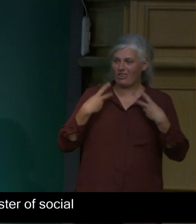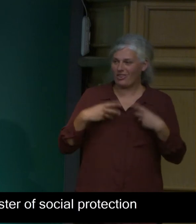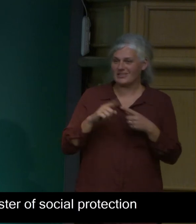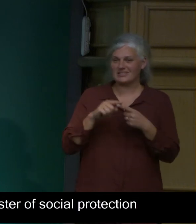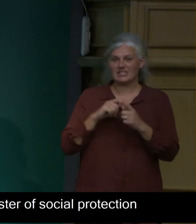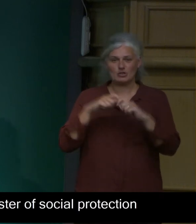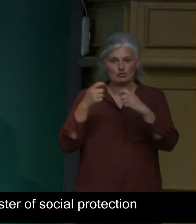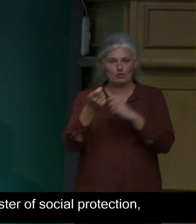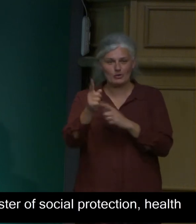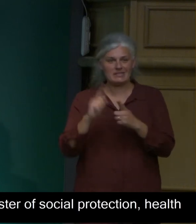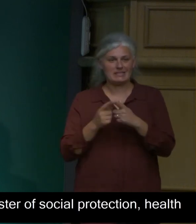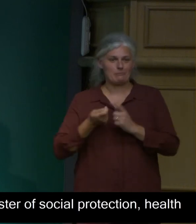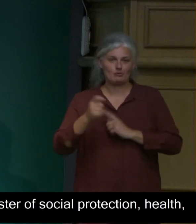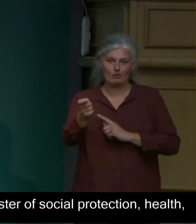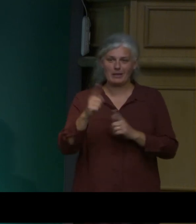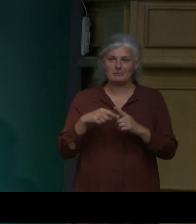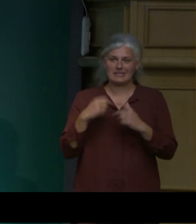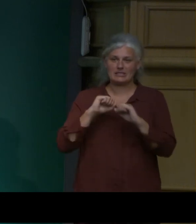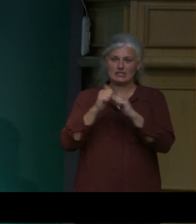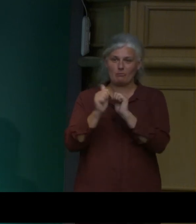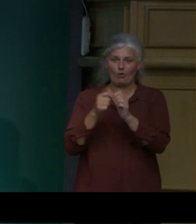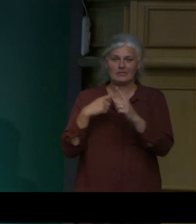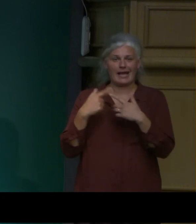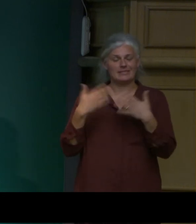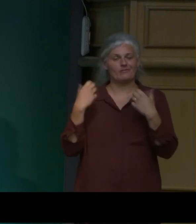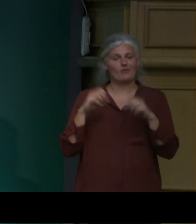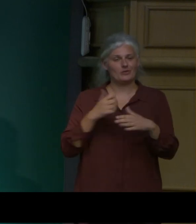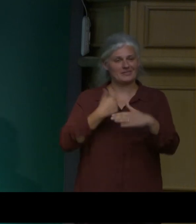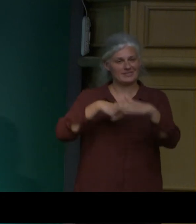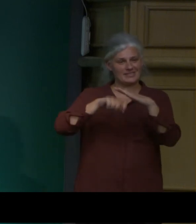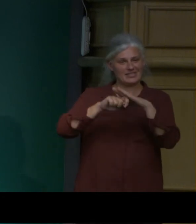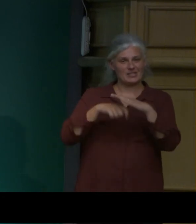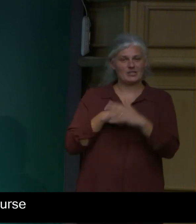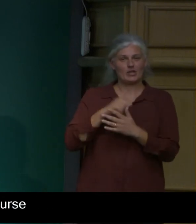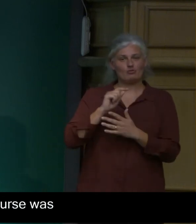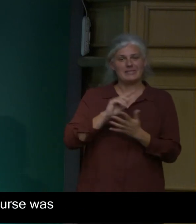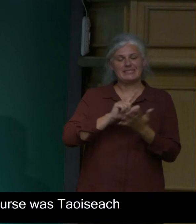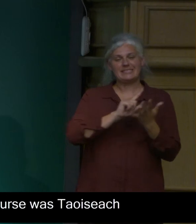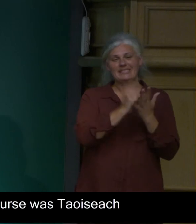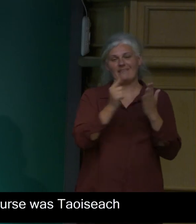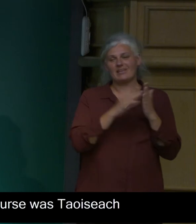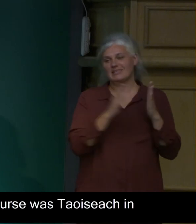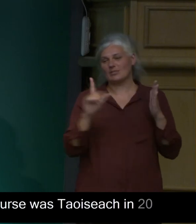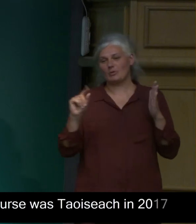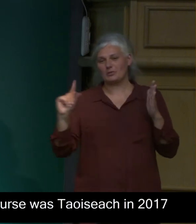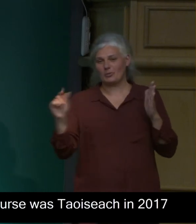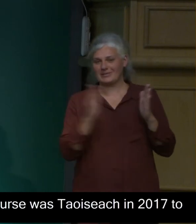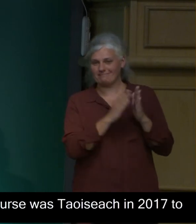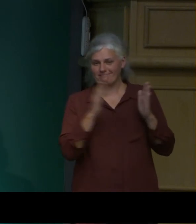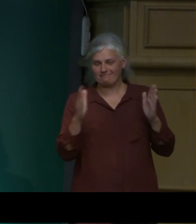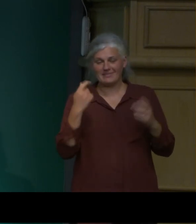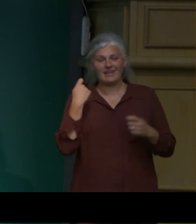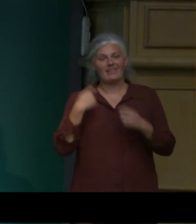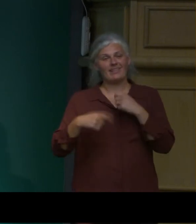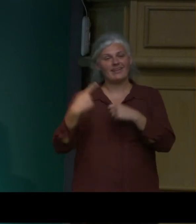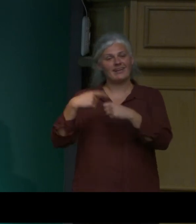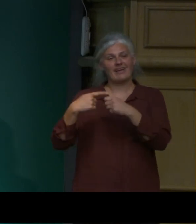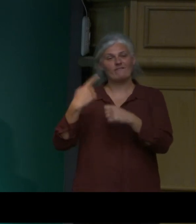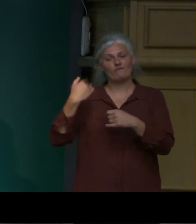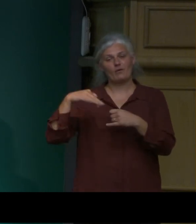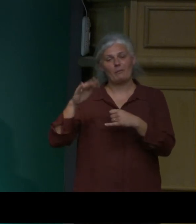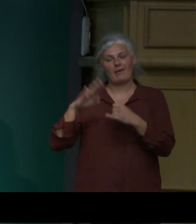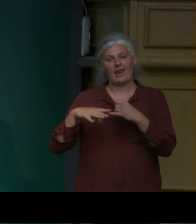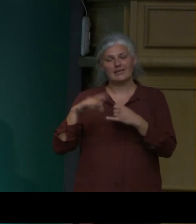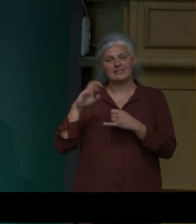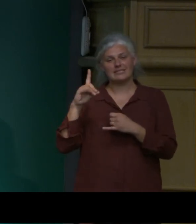transport and Sport and of course has been was t-shock 2017 to 2020 and again since last December